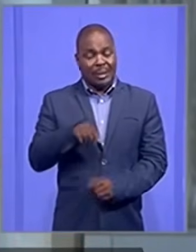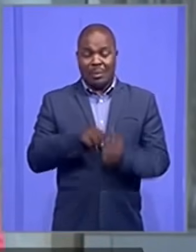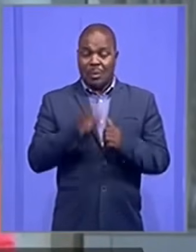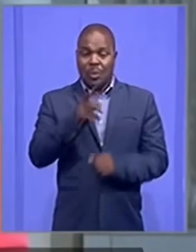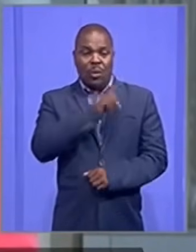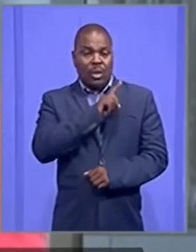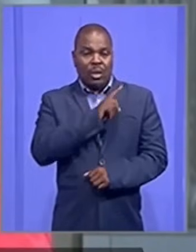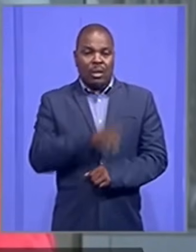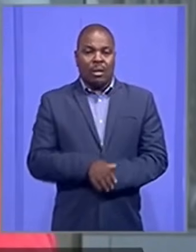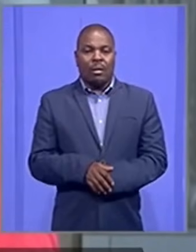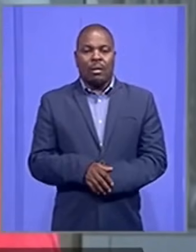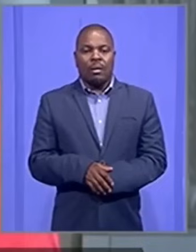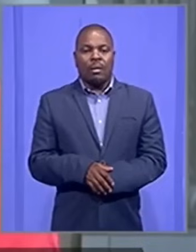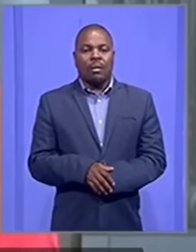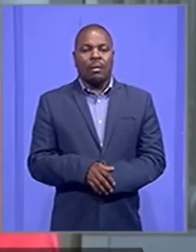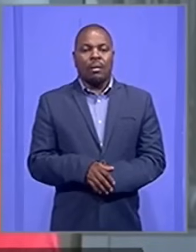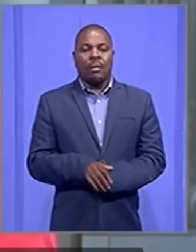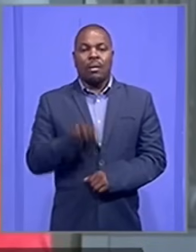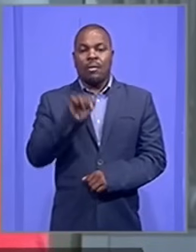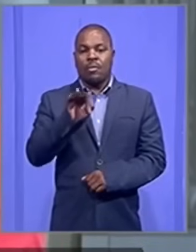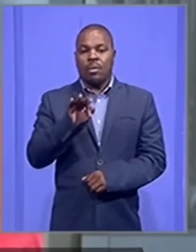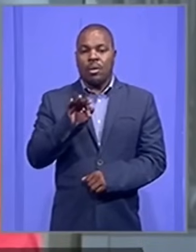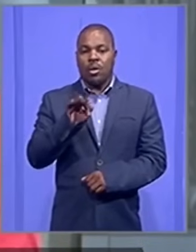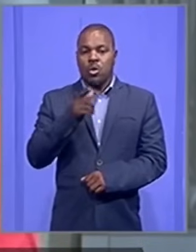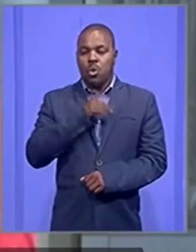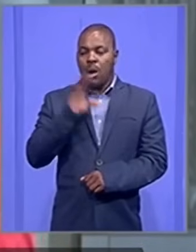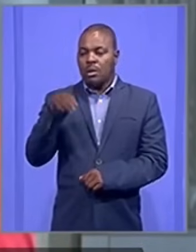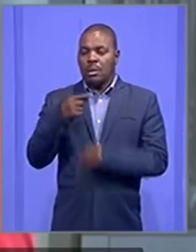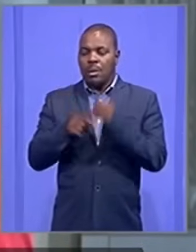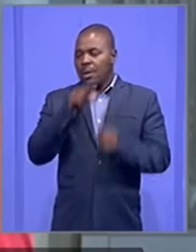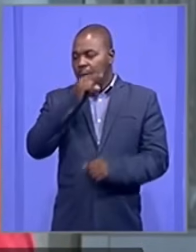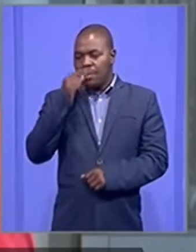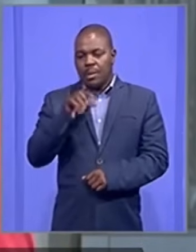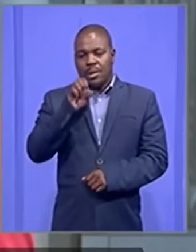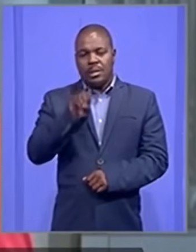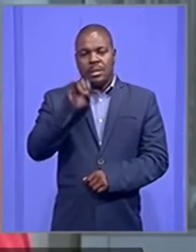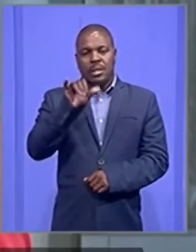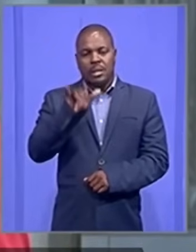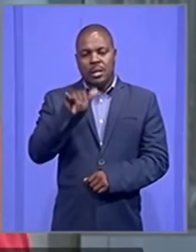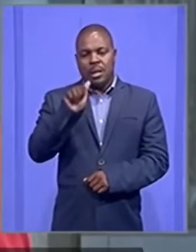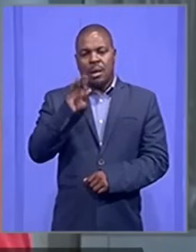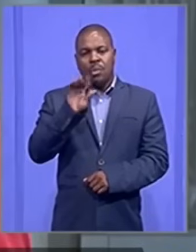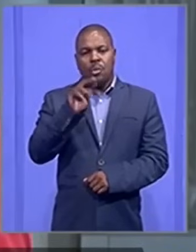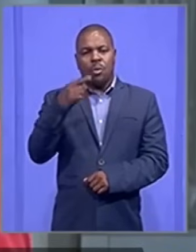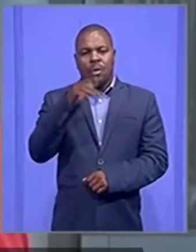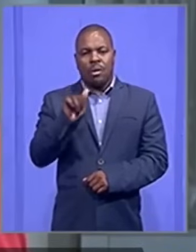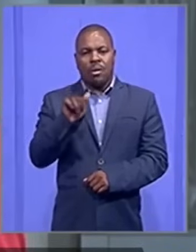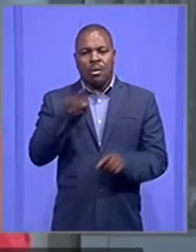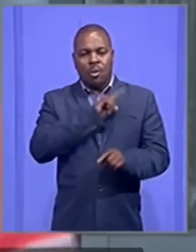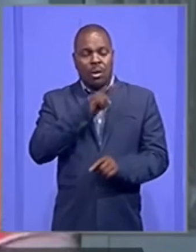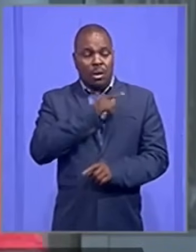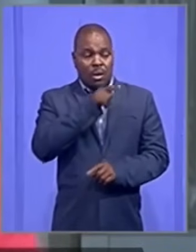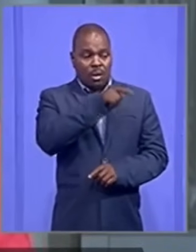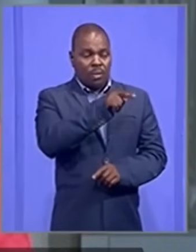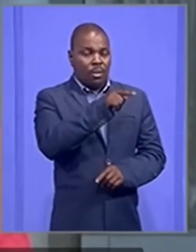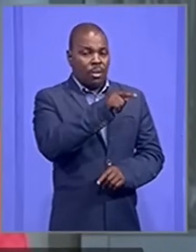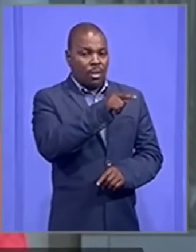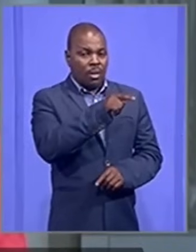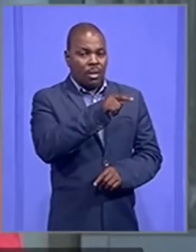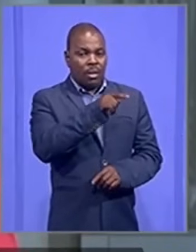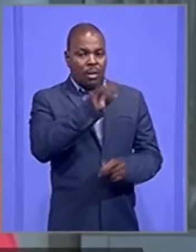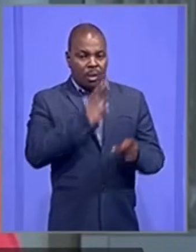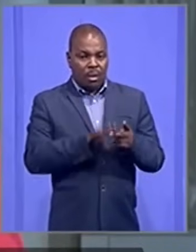Because I truly hope that she'll ask, I mean, about the name Siyabonga while she's a woman, I mean a lady, a girl.